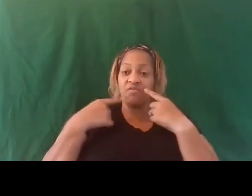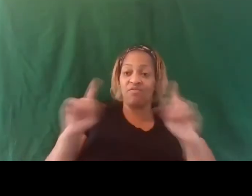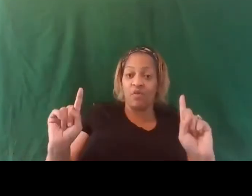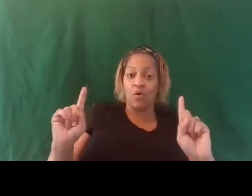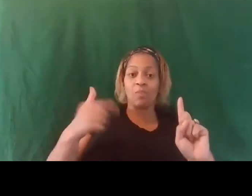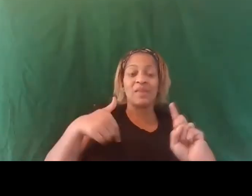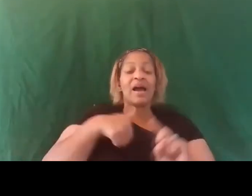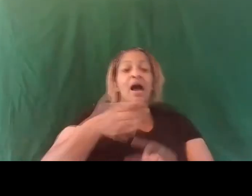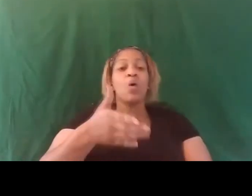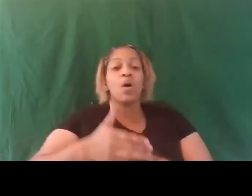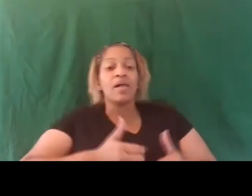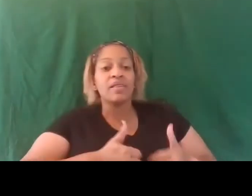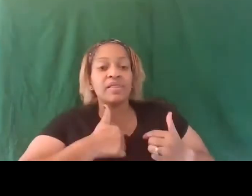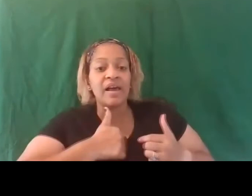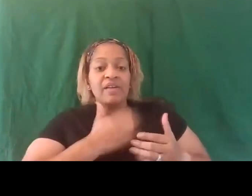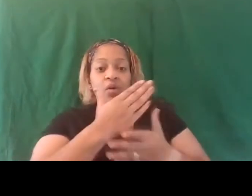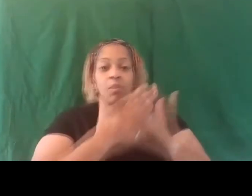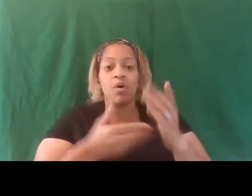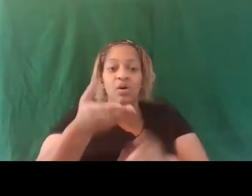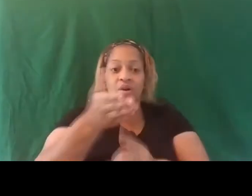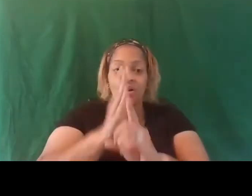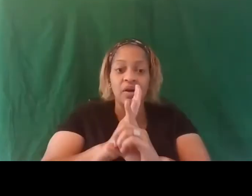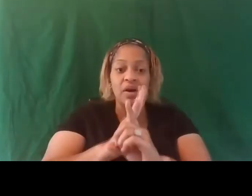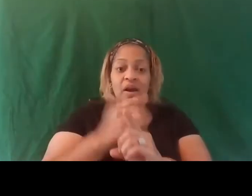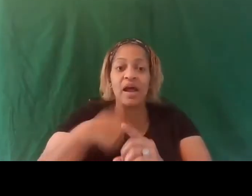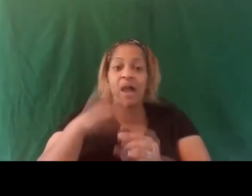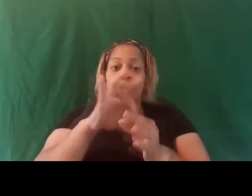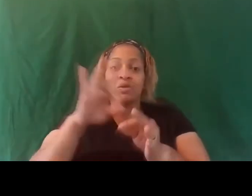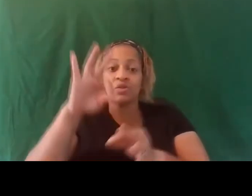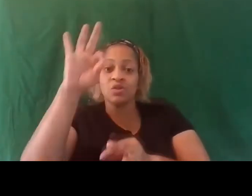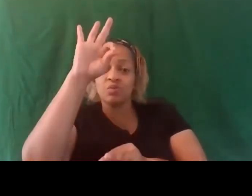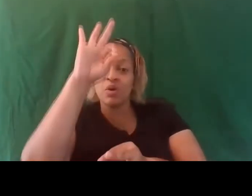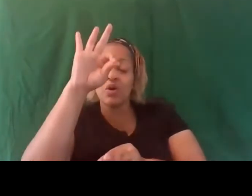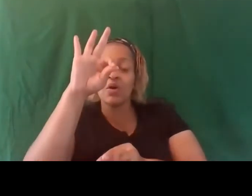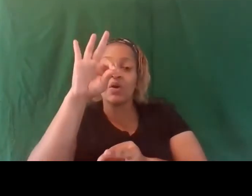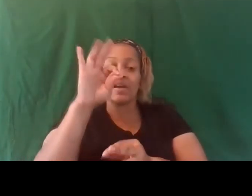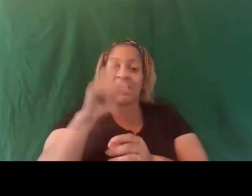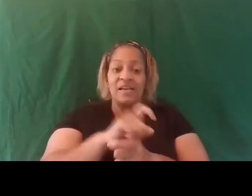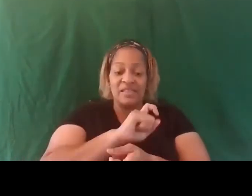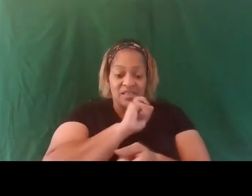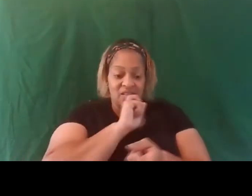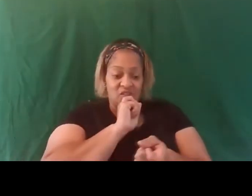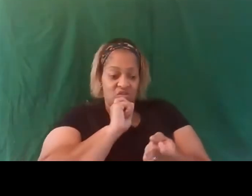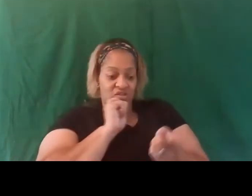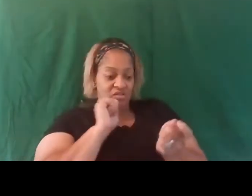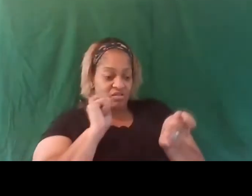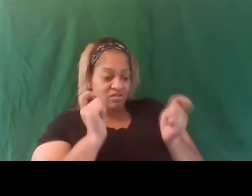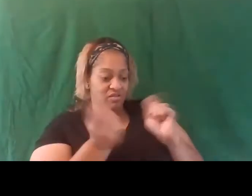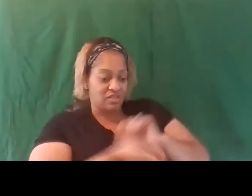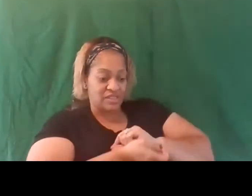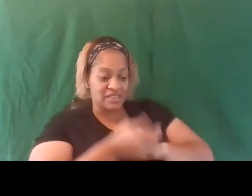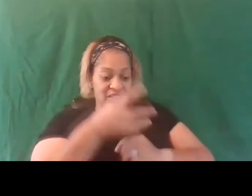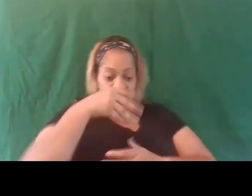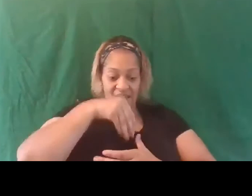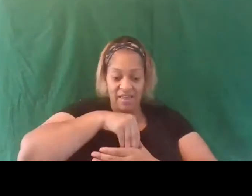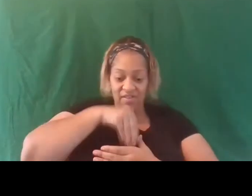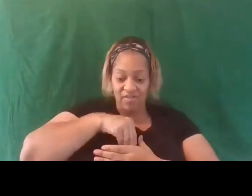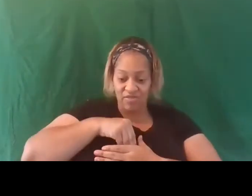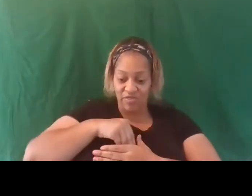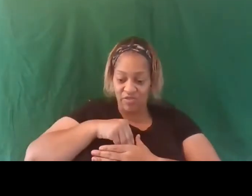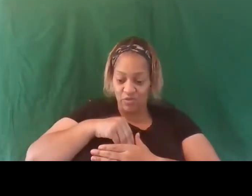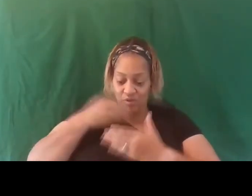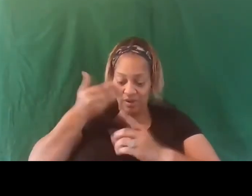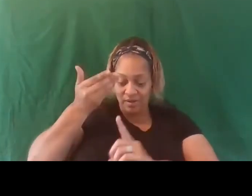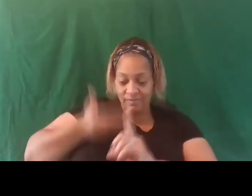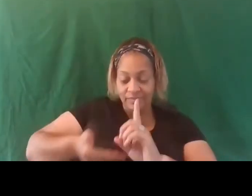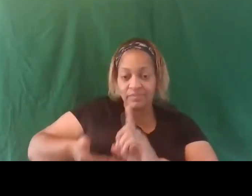the Spirit is incarnating in, through, and as us. We must remain